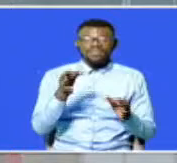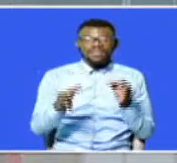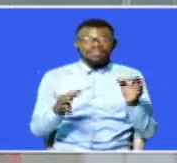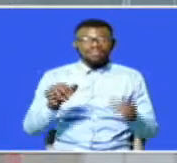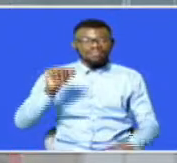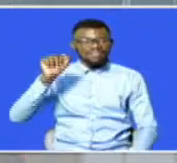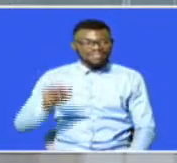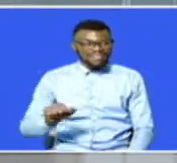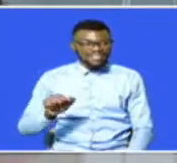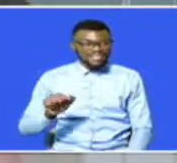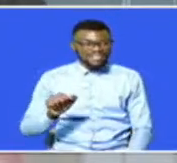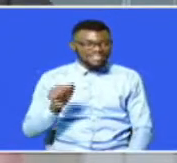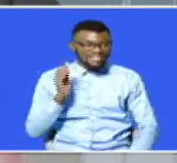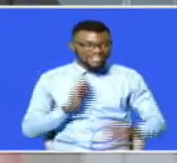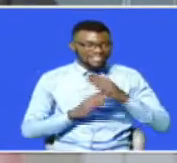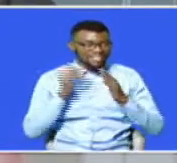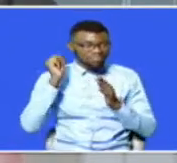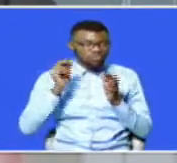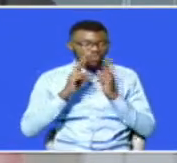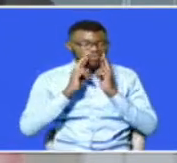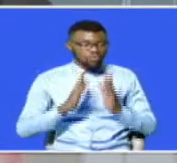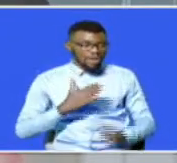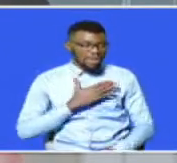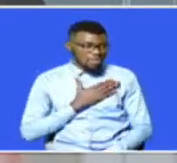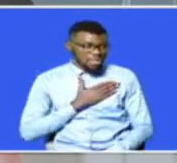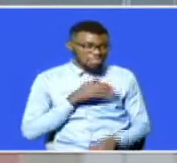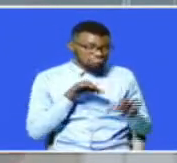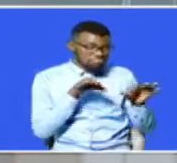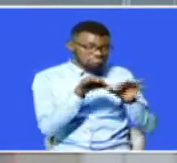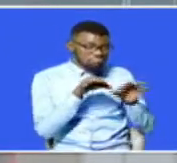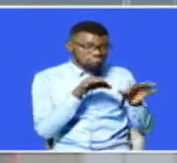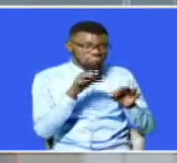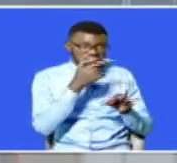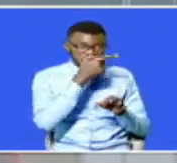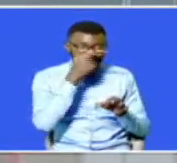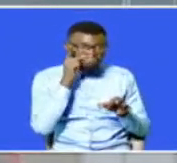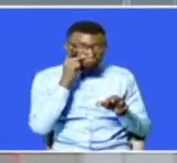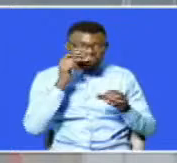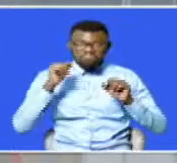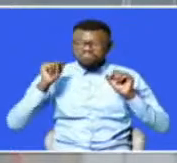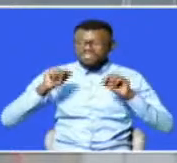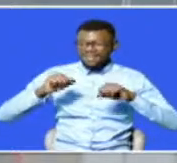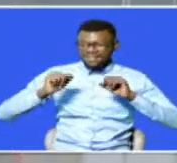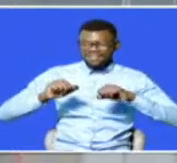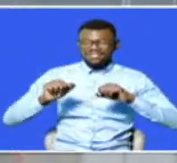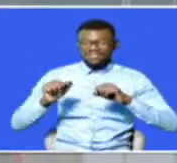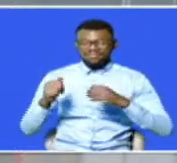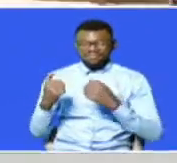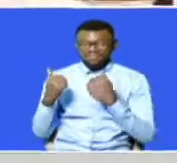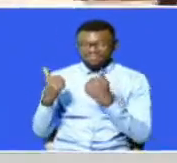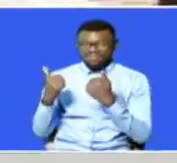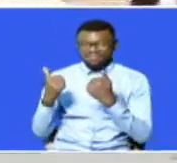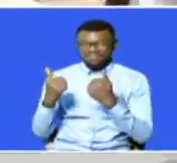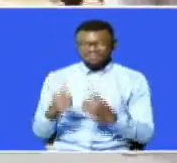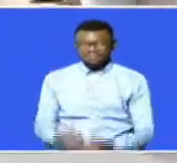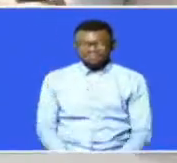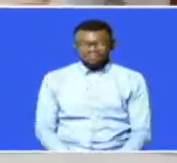as our senior political affairs reporter Chris Thairo explains, Kalonzo's deal is even sweeter.